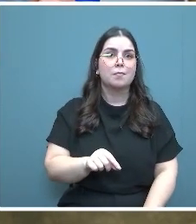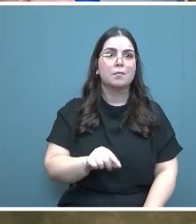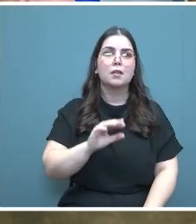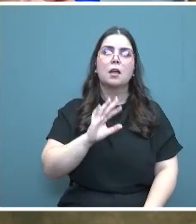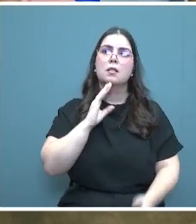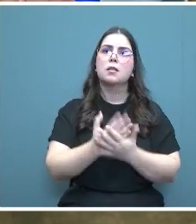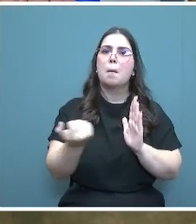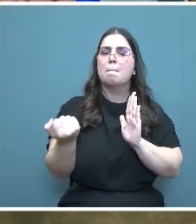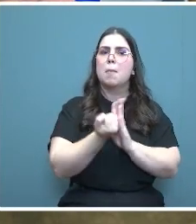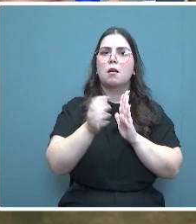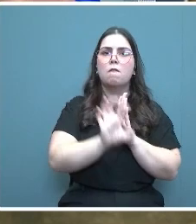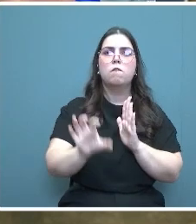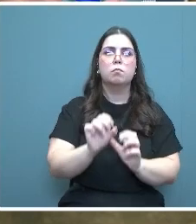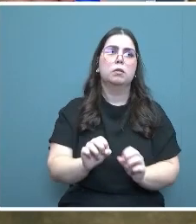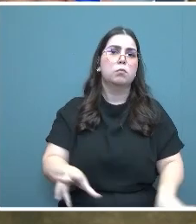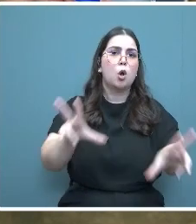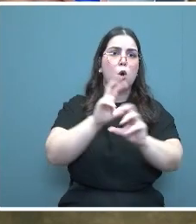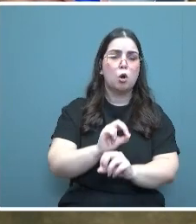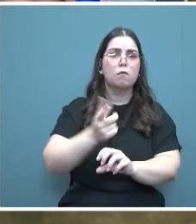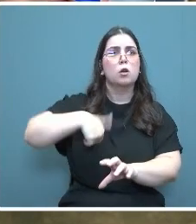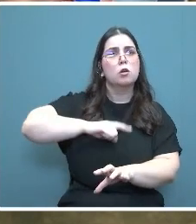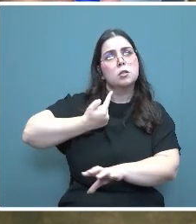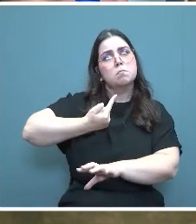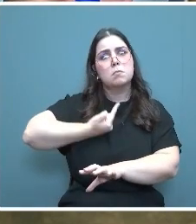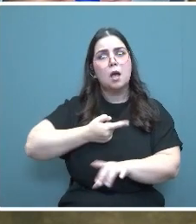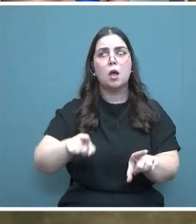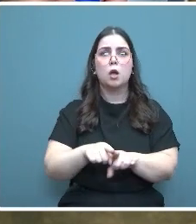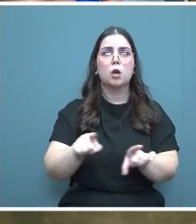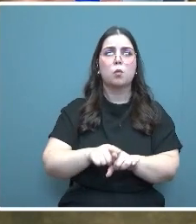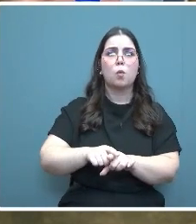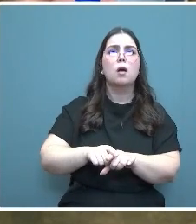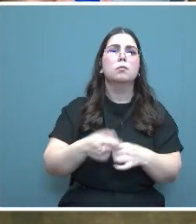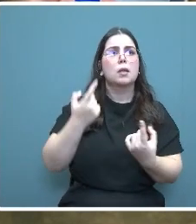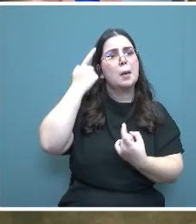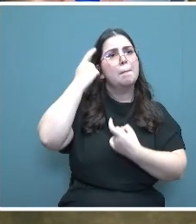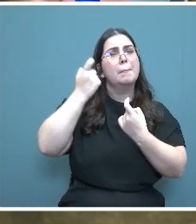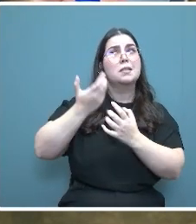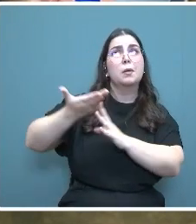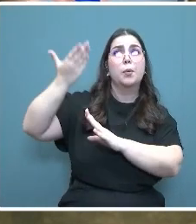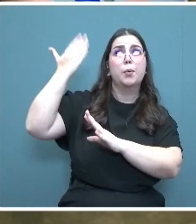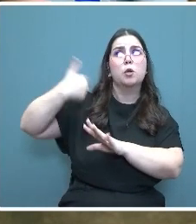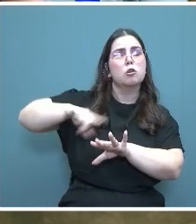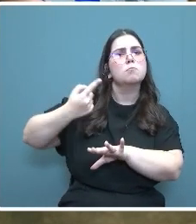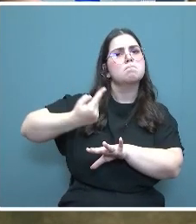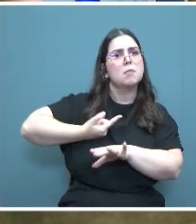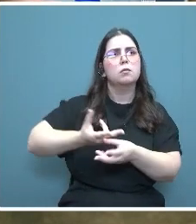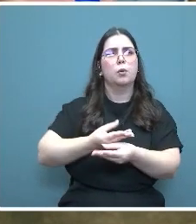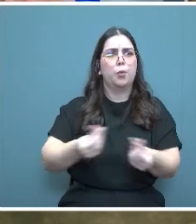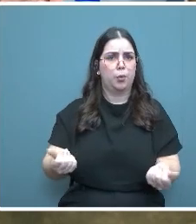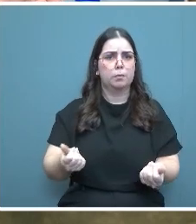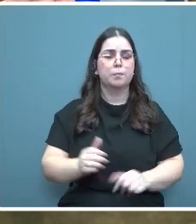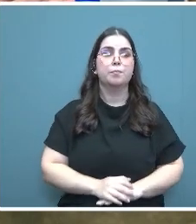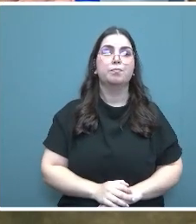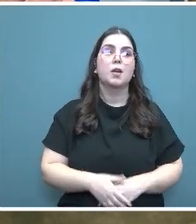labor code, we need to remove some old and outdated norms. For example,